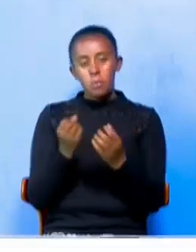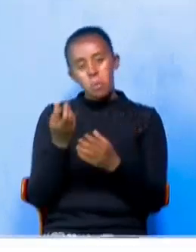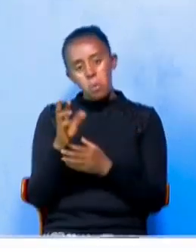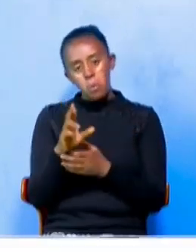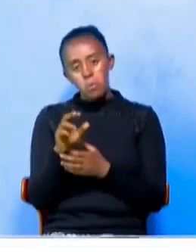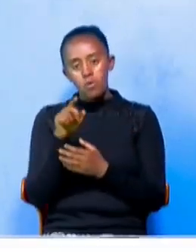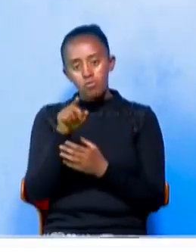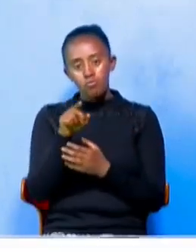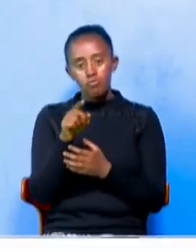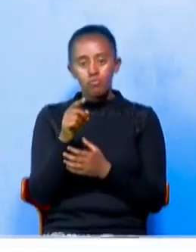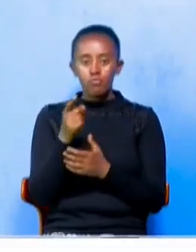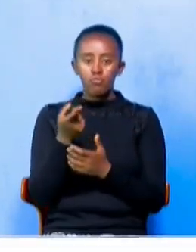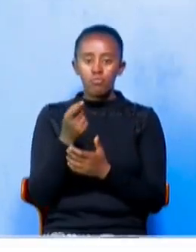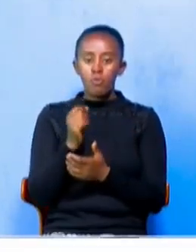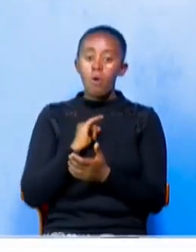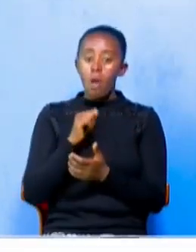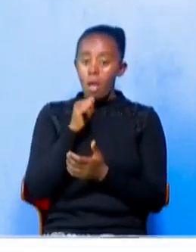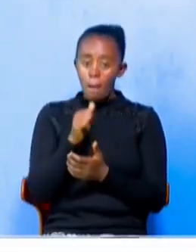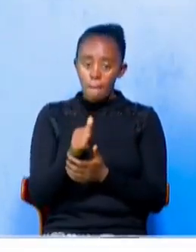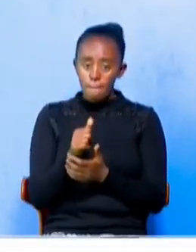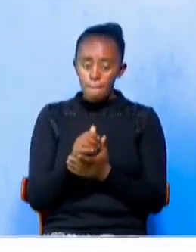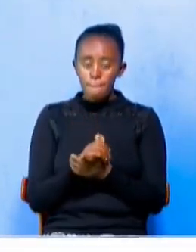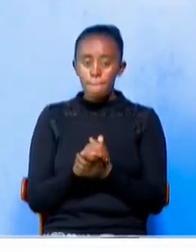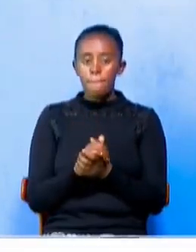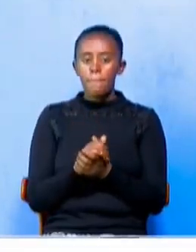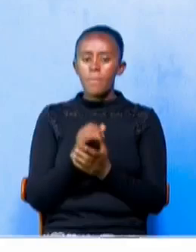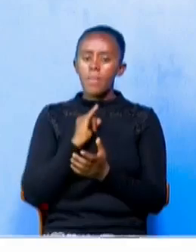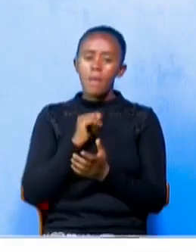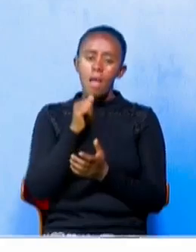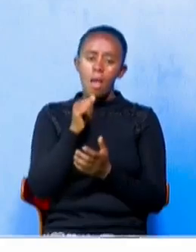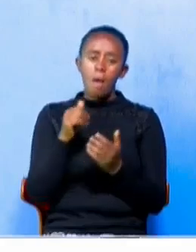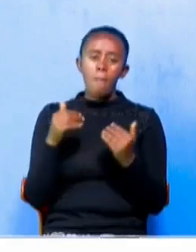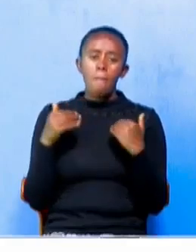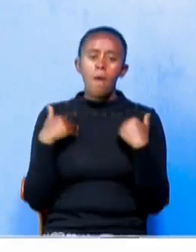Or if you like, I am happy